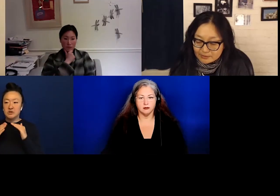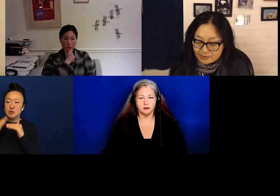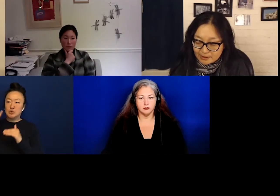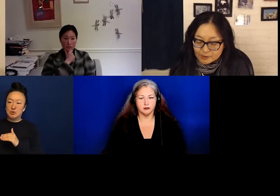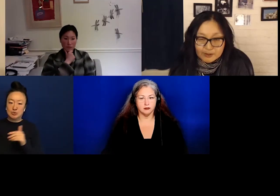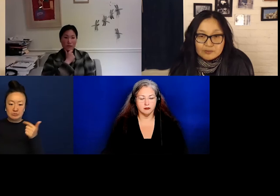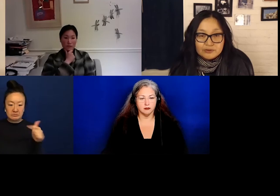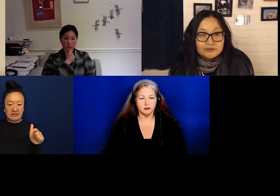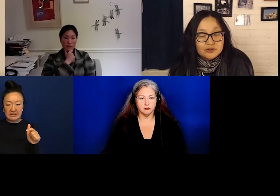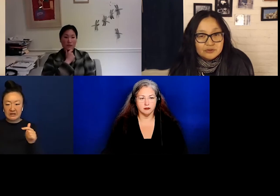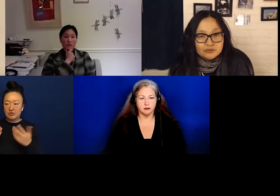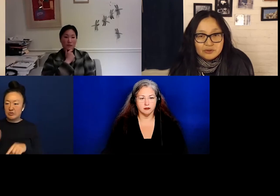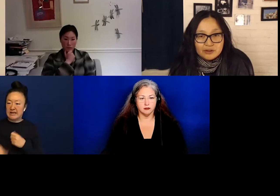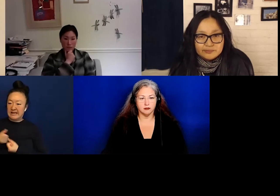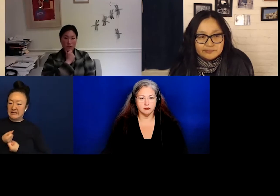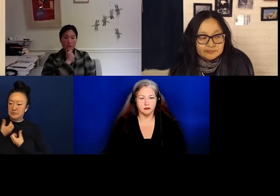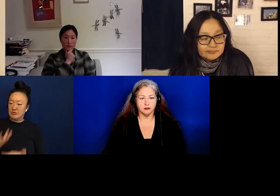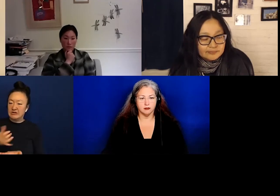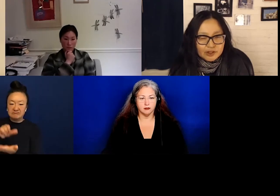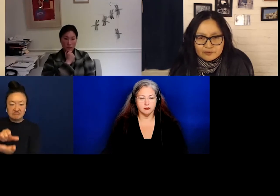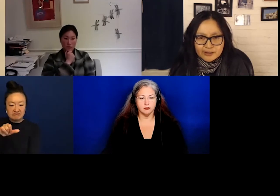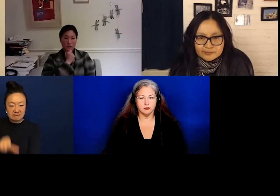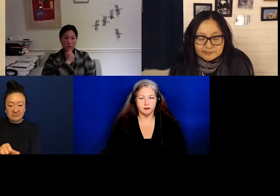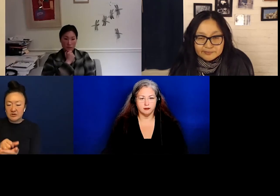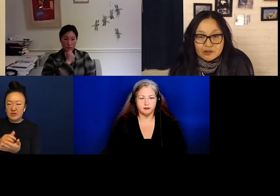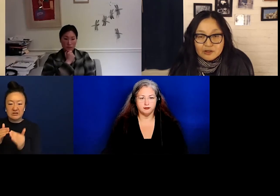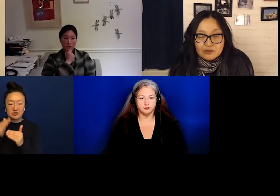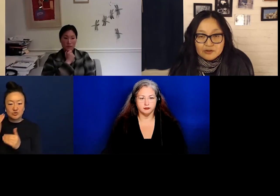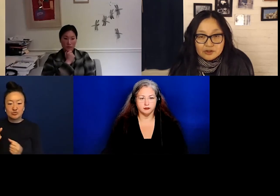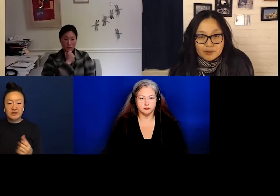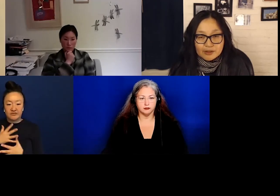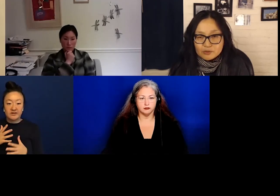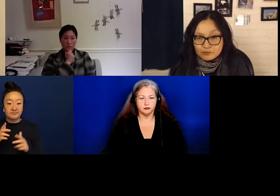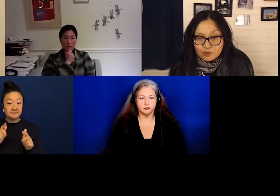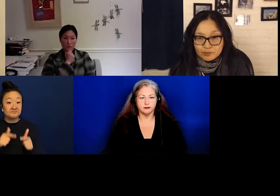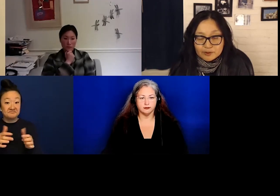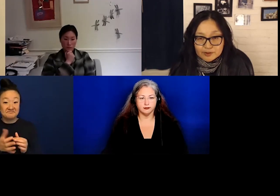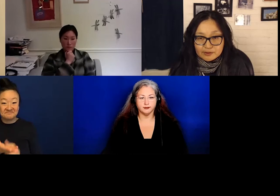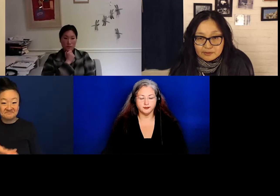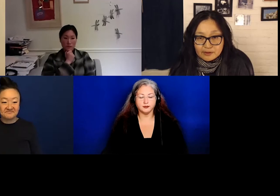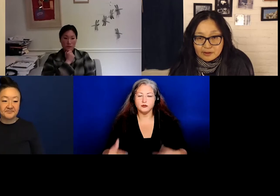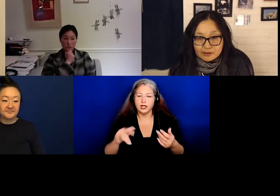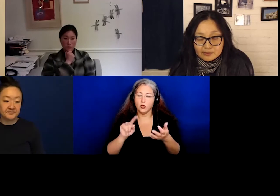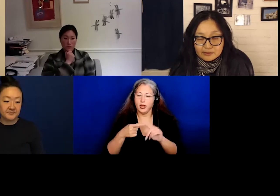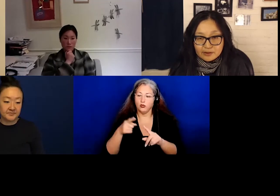too inexpressible, too terrifying. So maybe that's where form comes